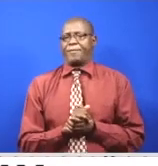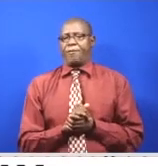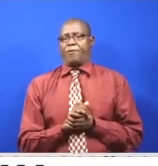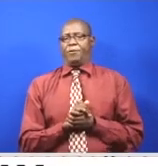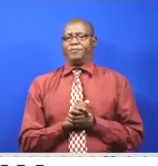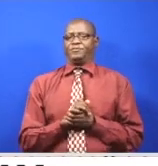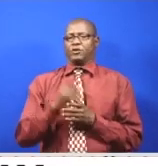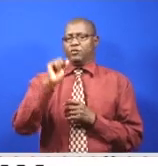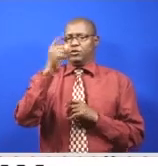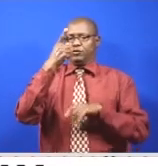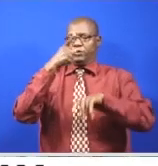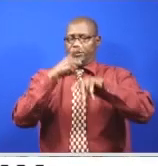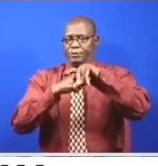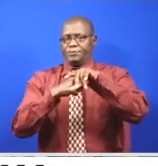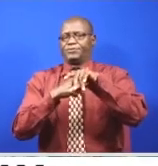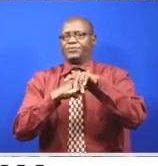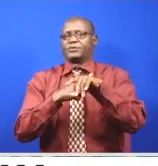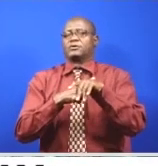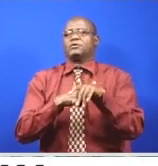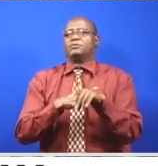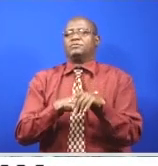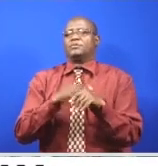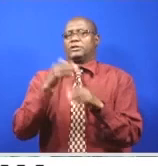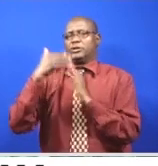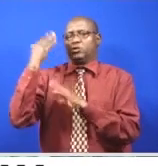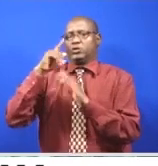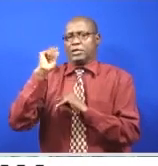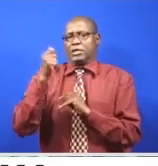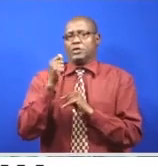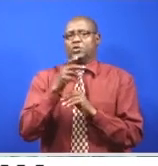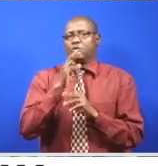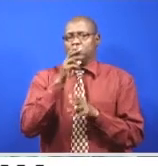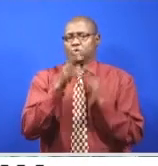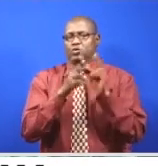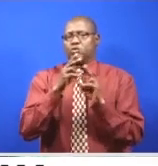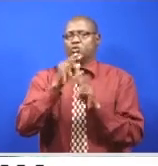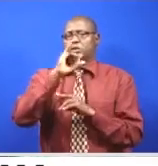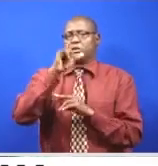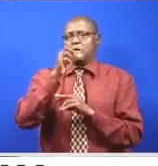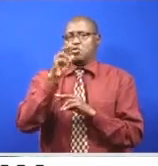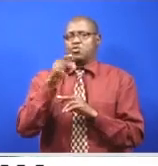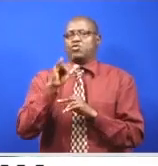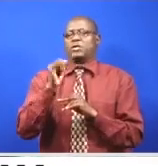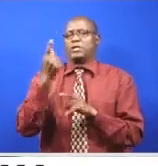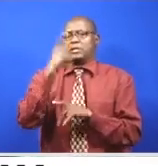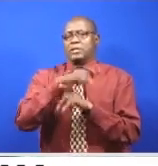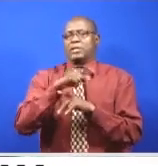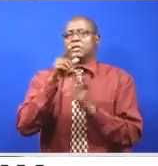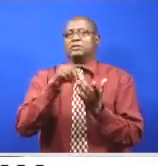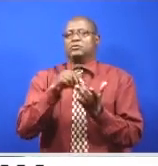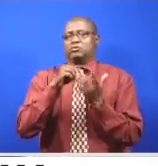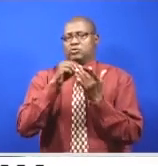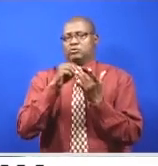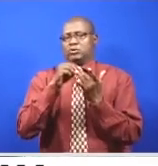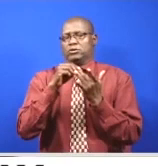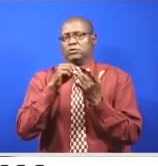For the first time in the history of Kenya, the 2022 Jamhuri Day celebrations was quite unique. Unlike the other